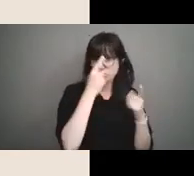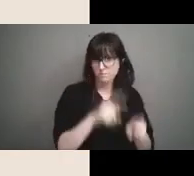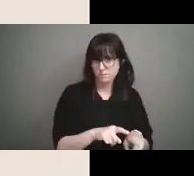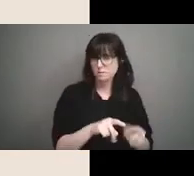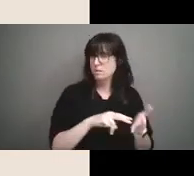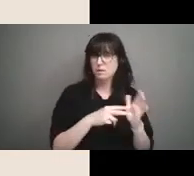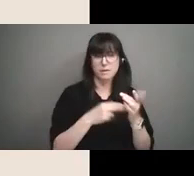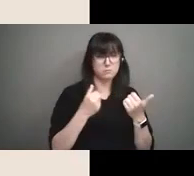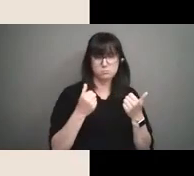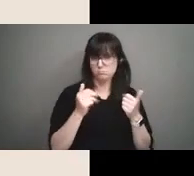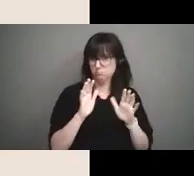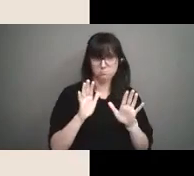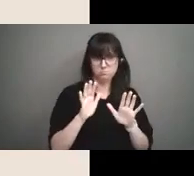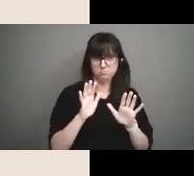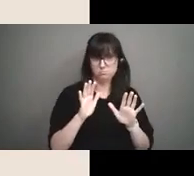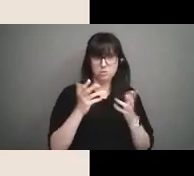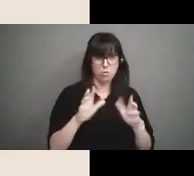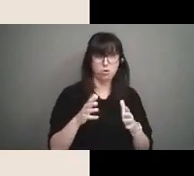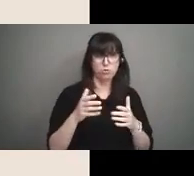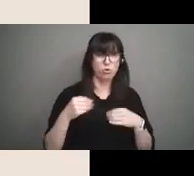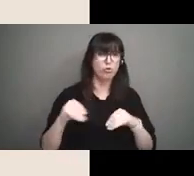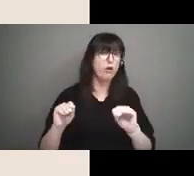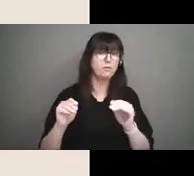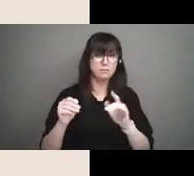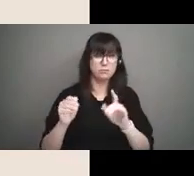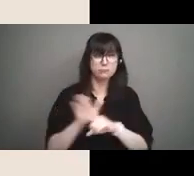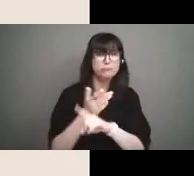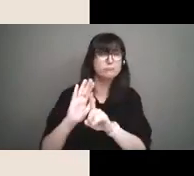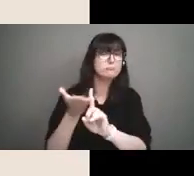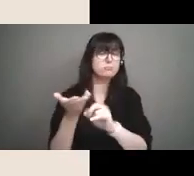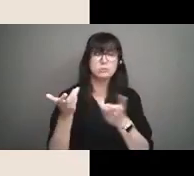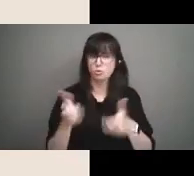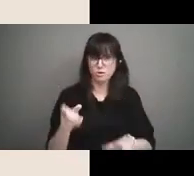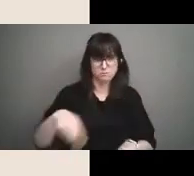to do sales of any kind to the